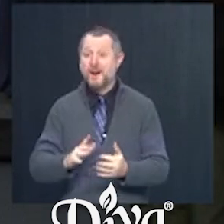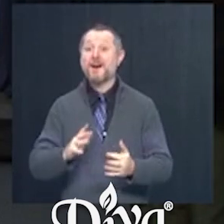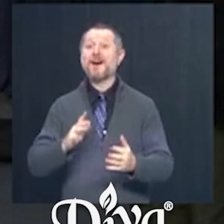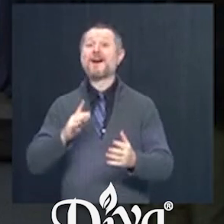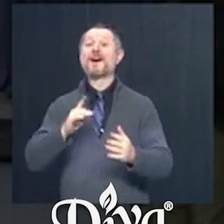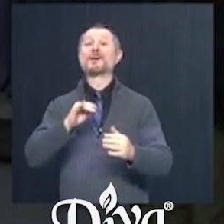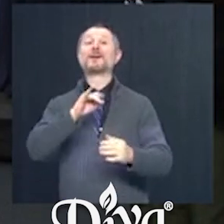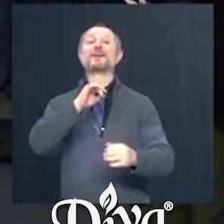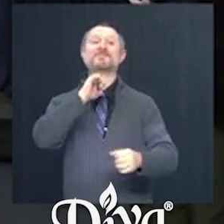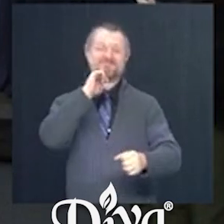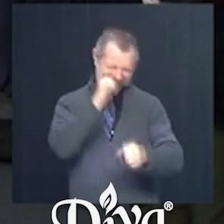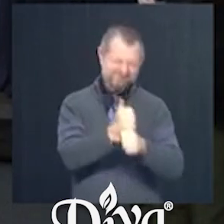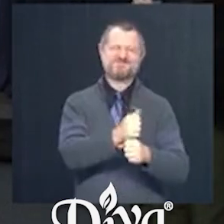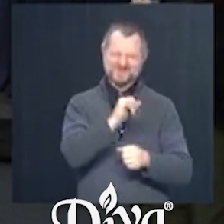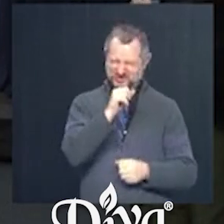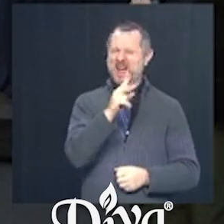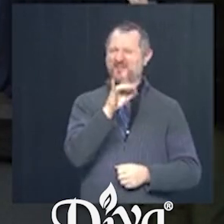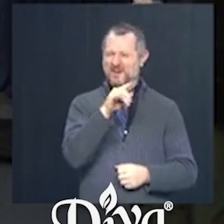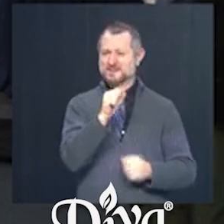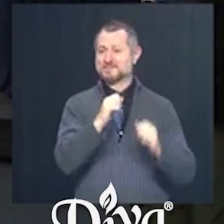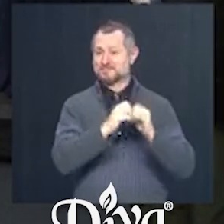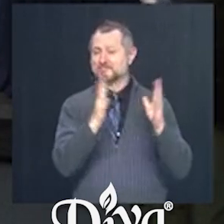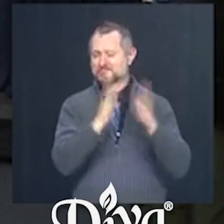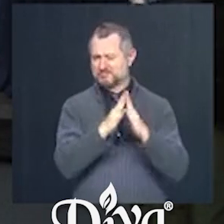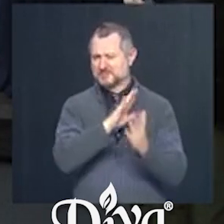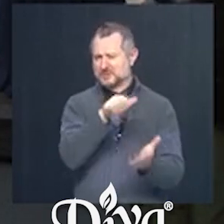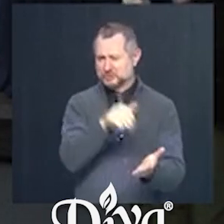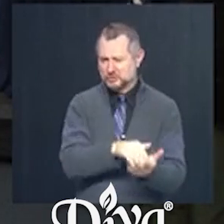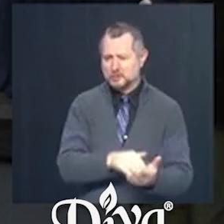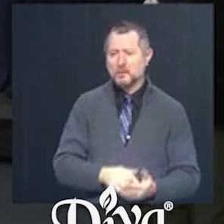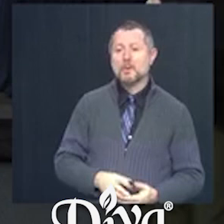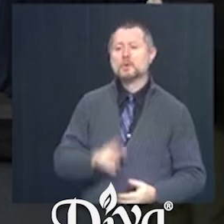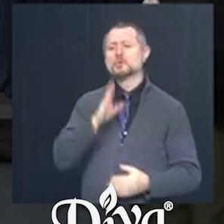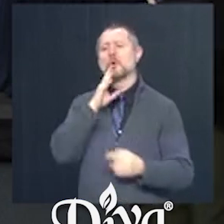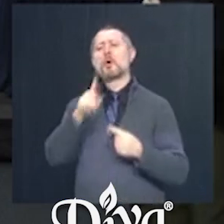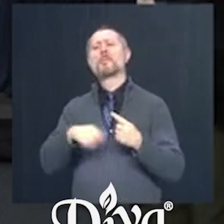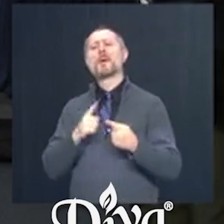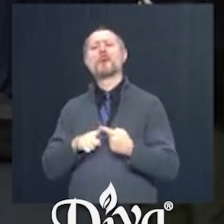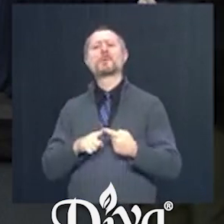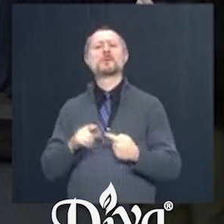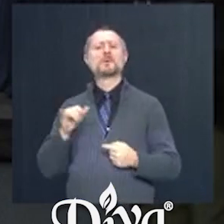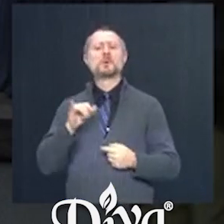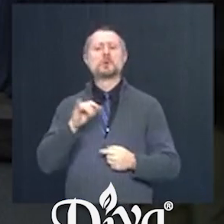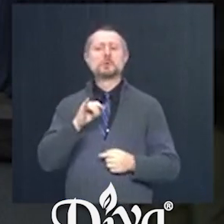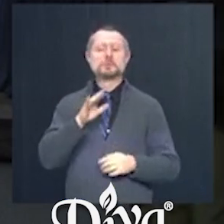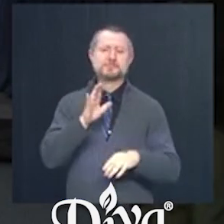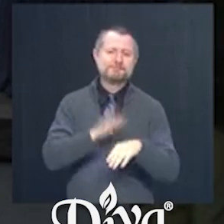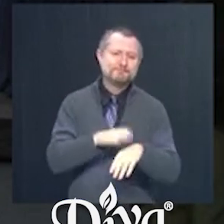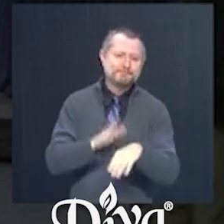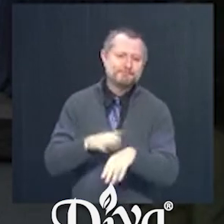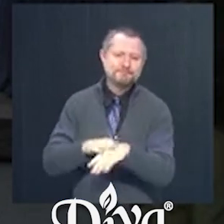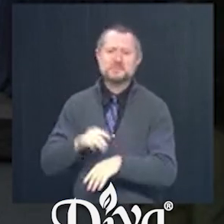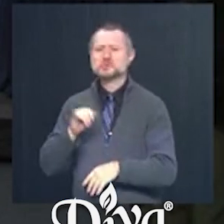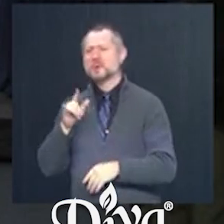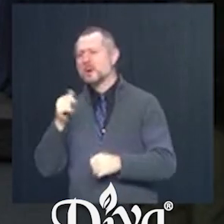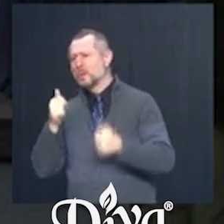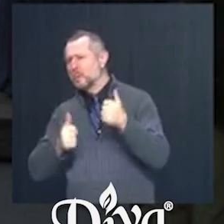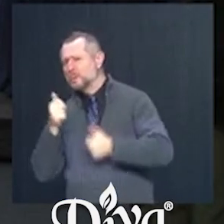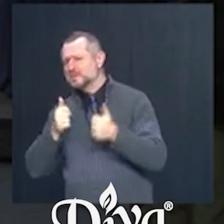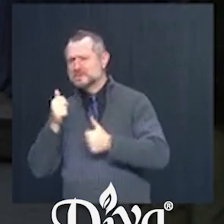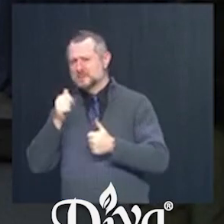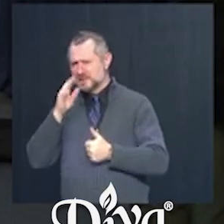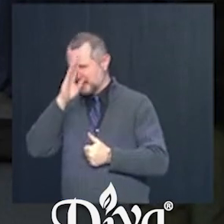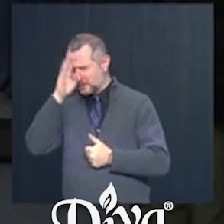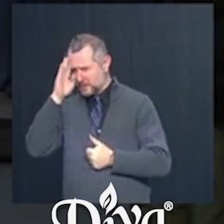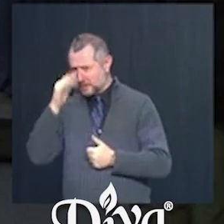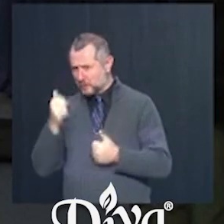full effect, I know Northwell's been trying to, was talking about how you're doing early warnings and trying to figure out which hospitals are more likely to go overwhelmed.